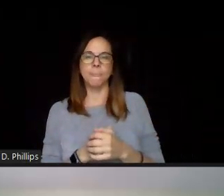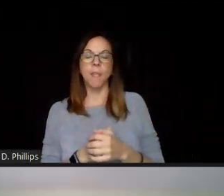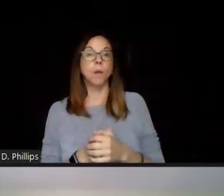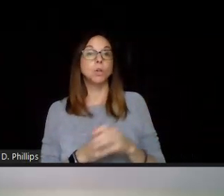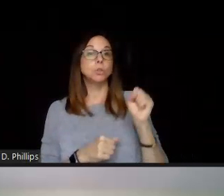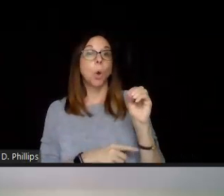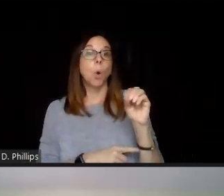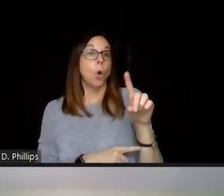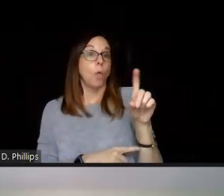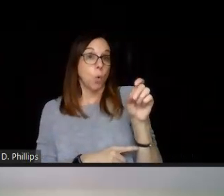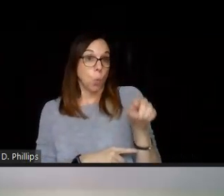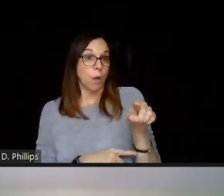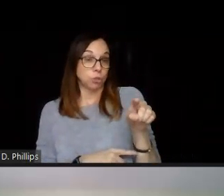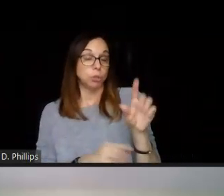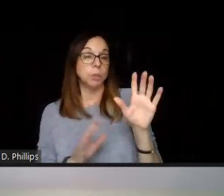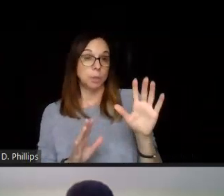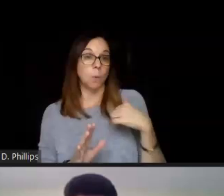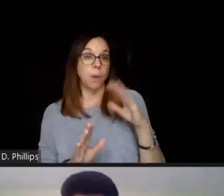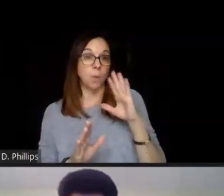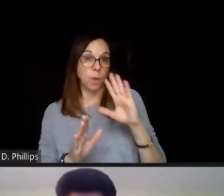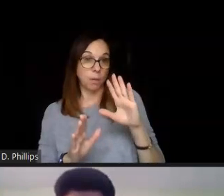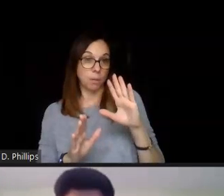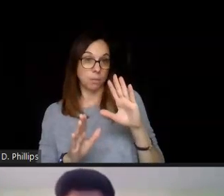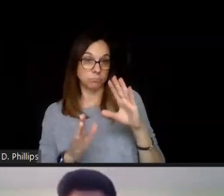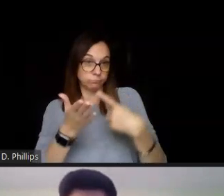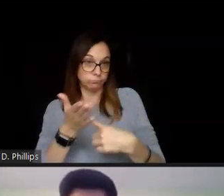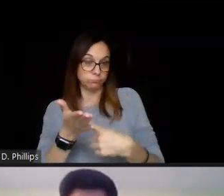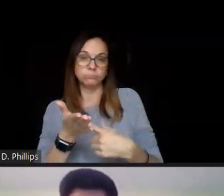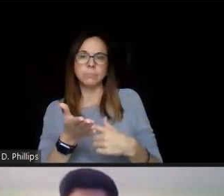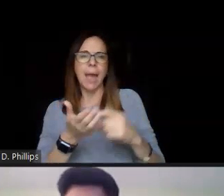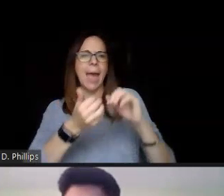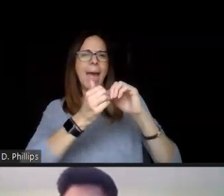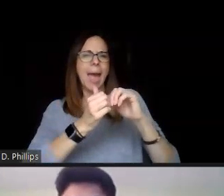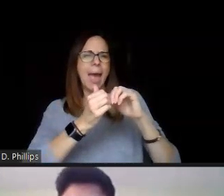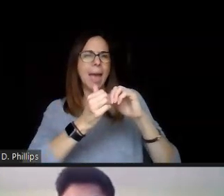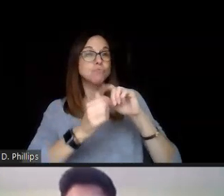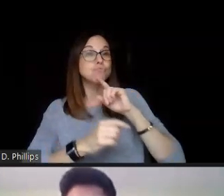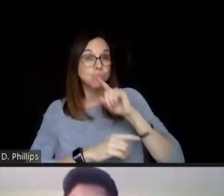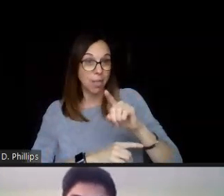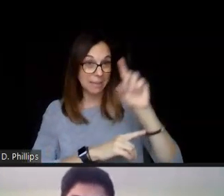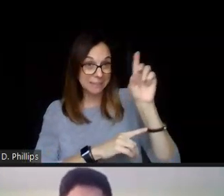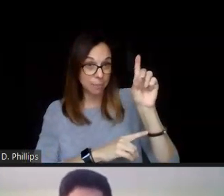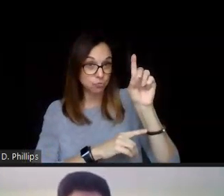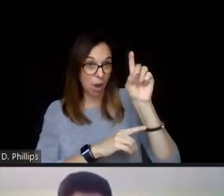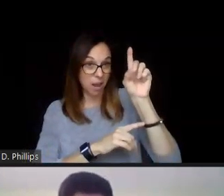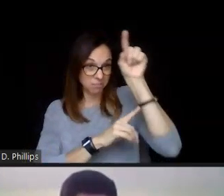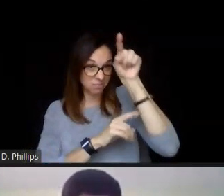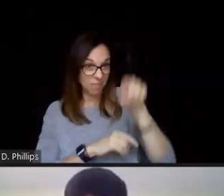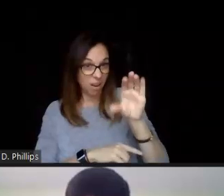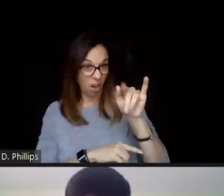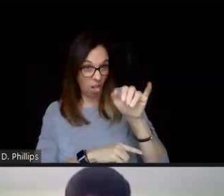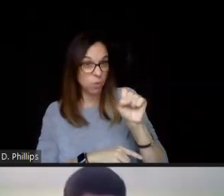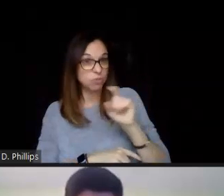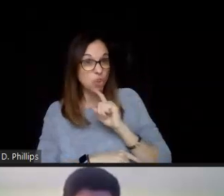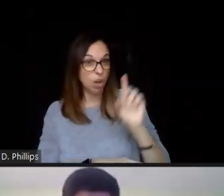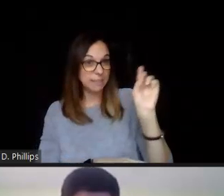So the question, just to remind you, that we're going to look at is how democratic were the colonies? When I turn